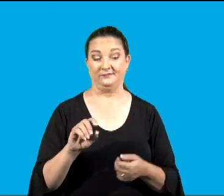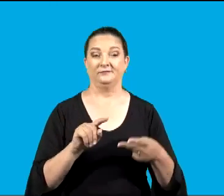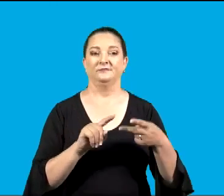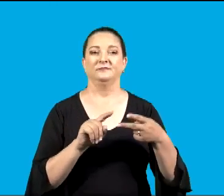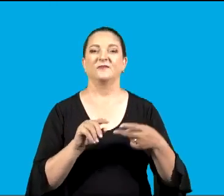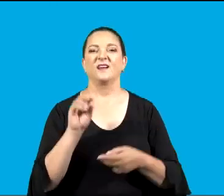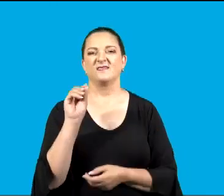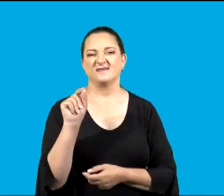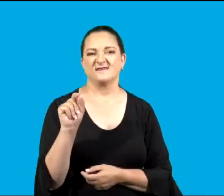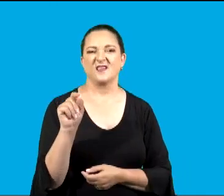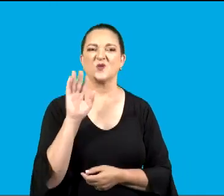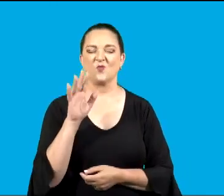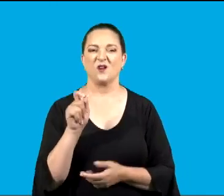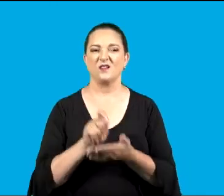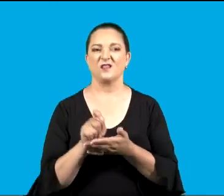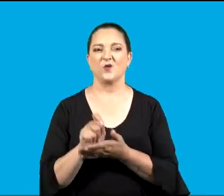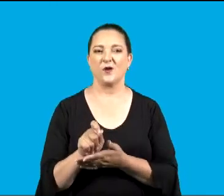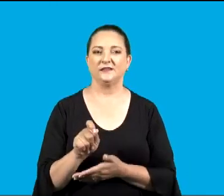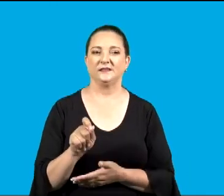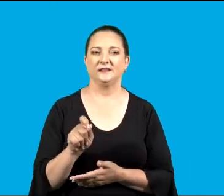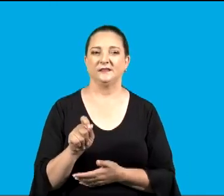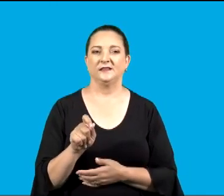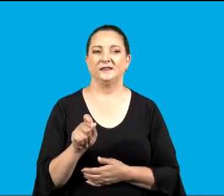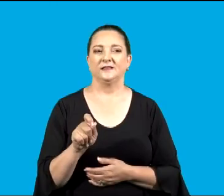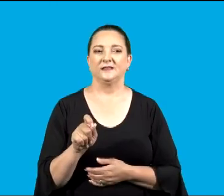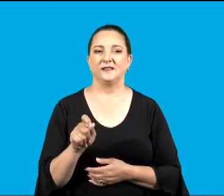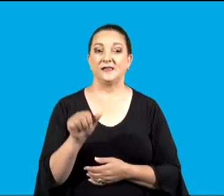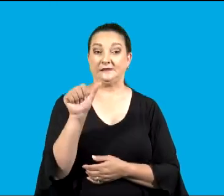443,950. And here it's going to be your